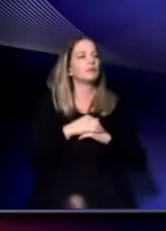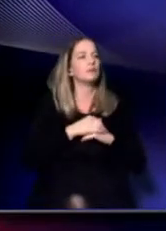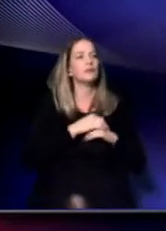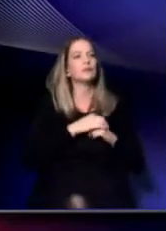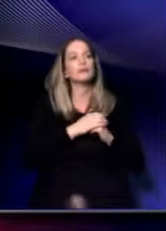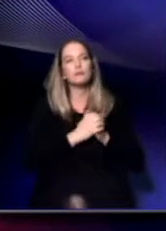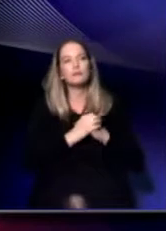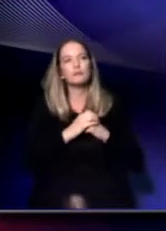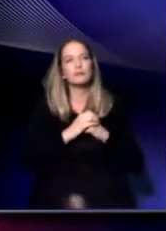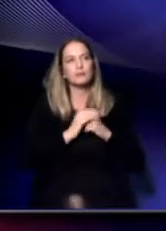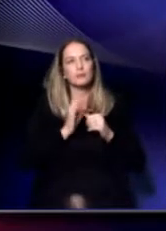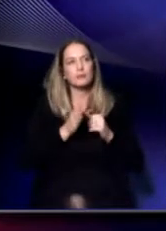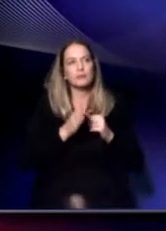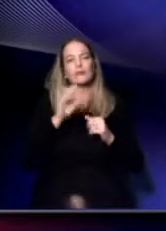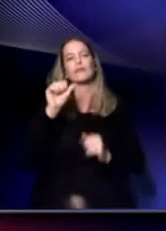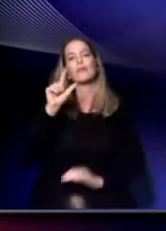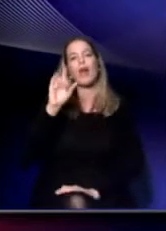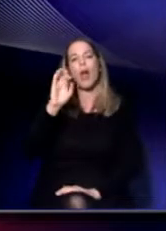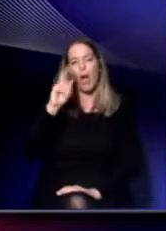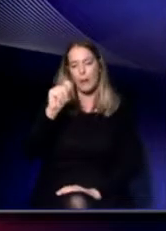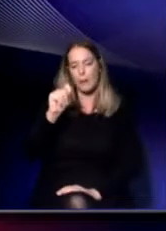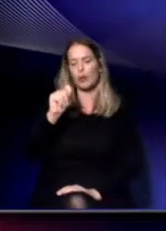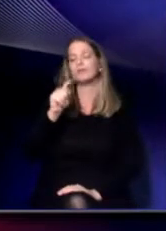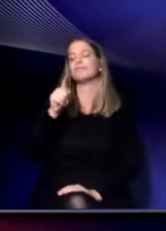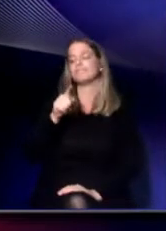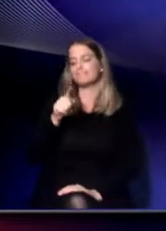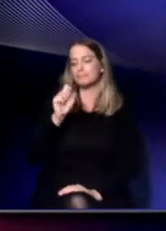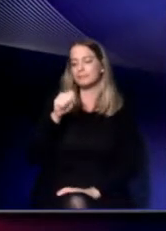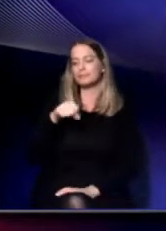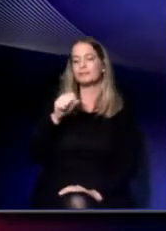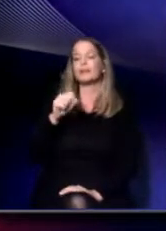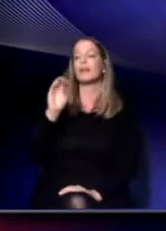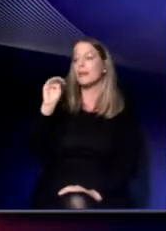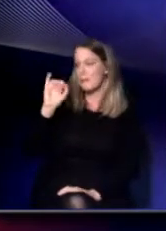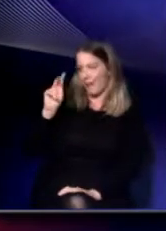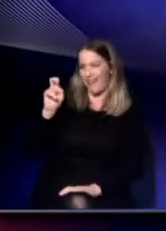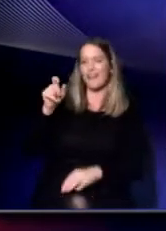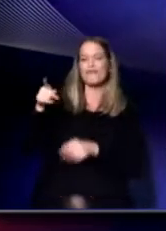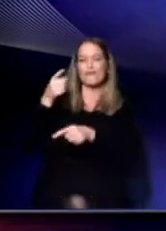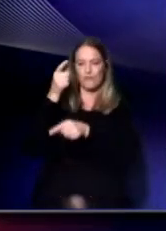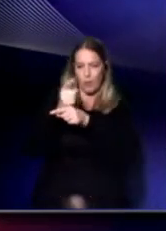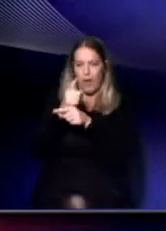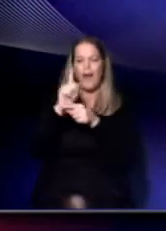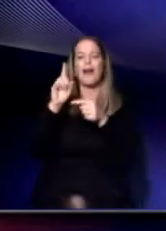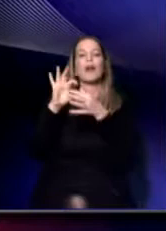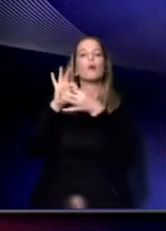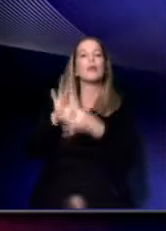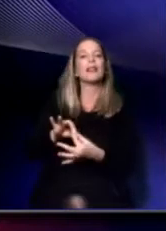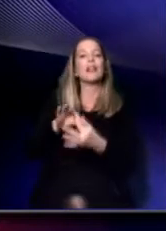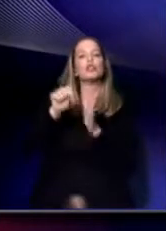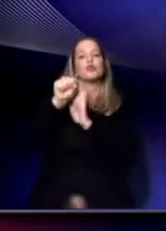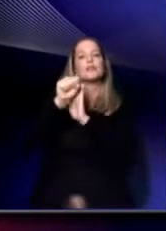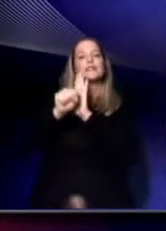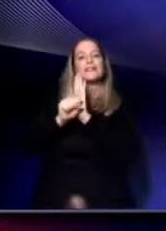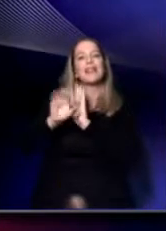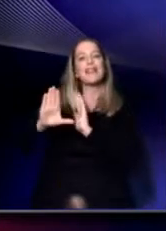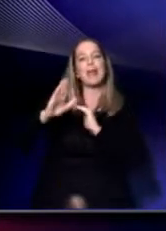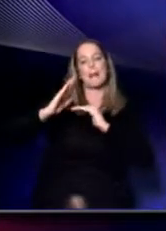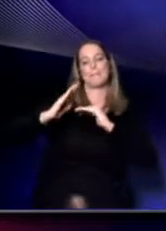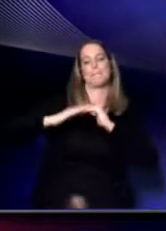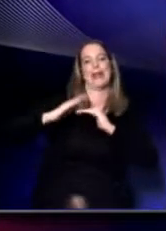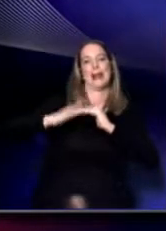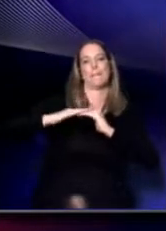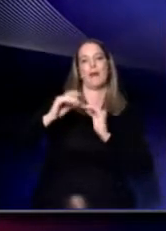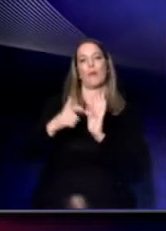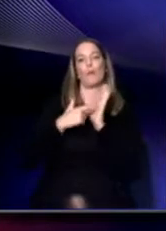So, Mike, you're absolutely right regarding the state minimum requirements. Just as you said, that's the minimum. That's